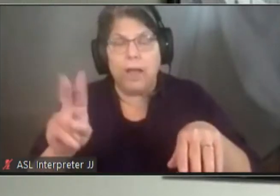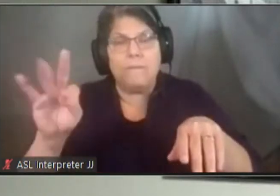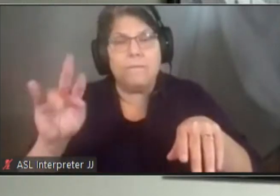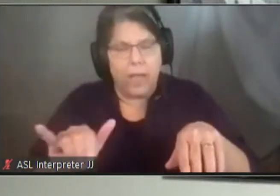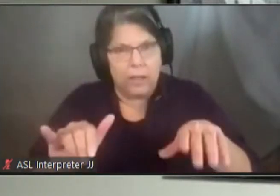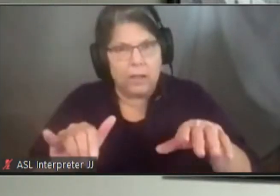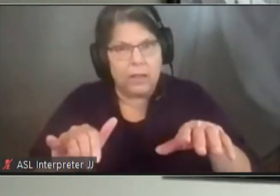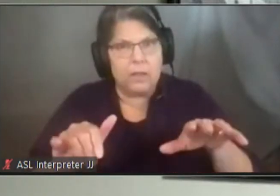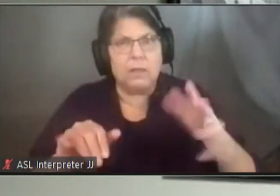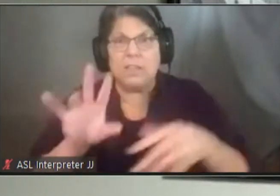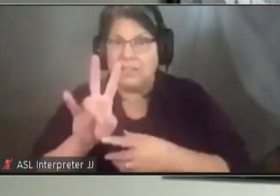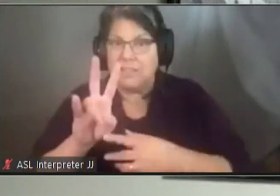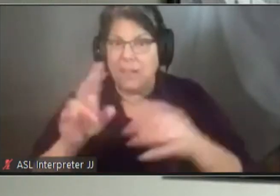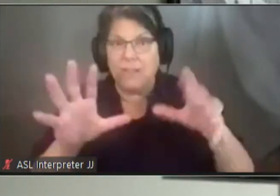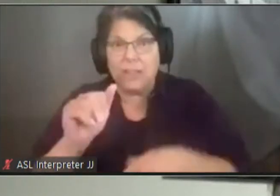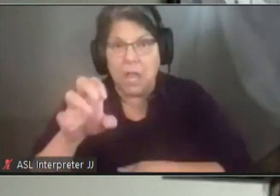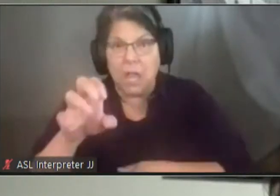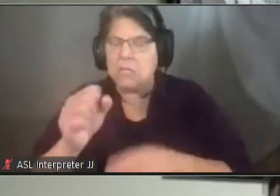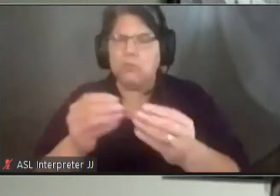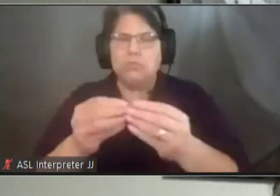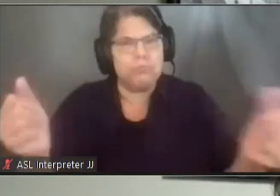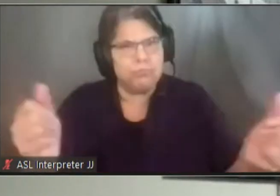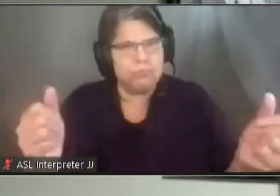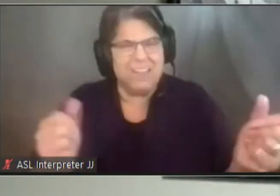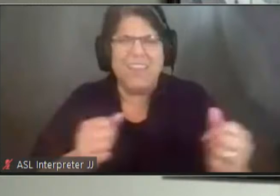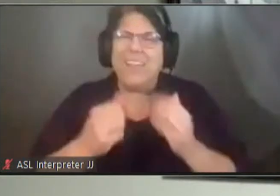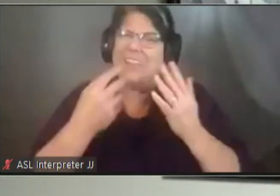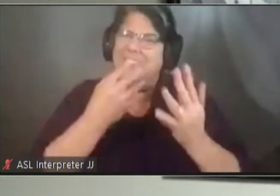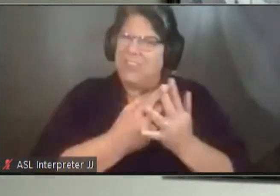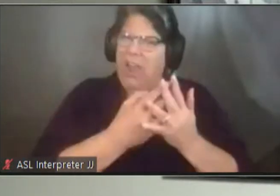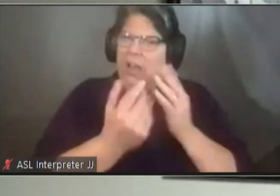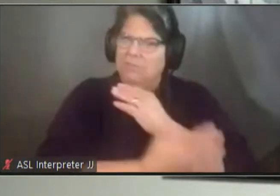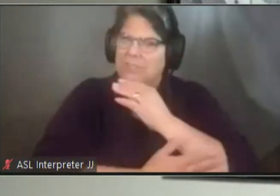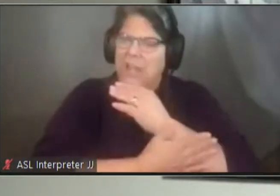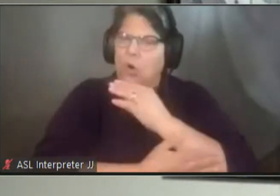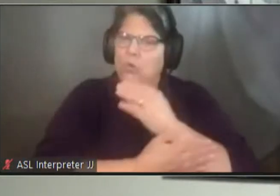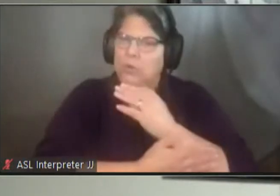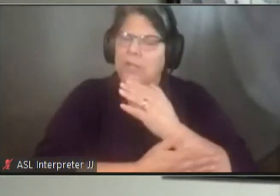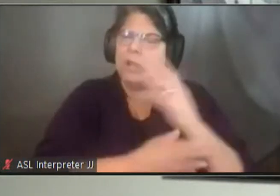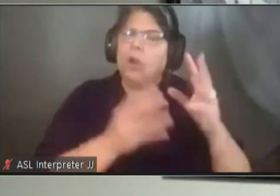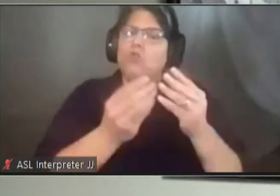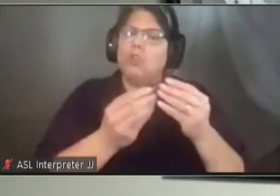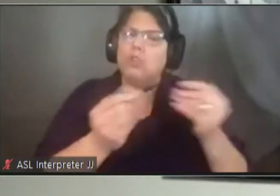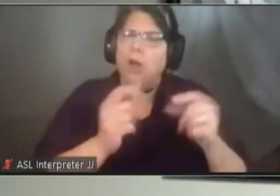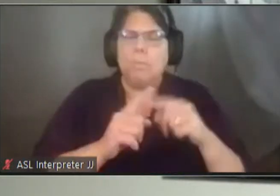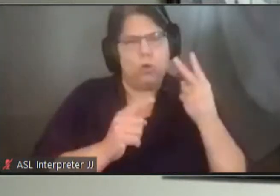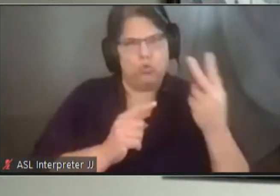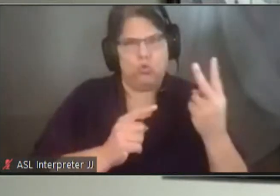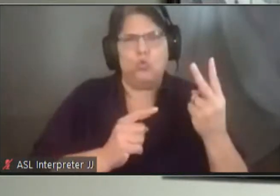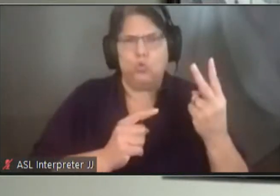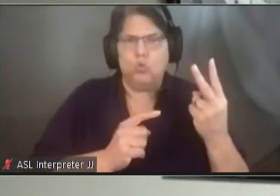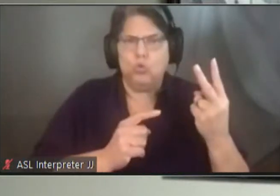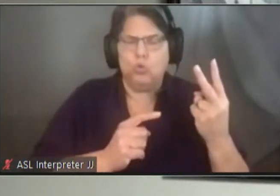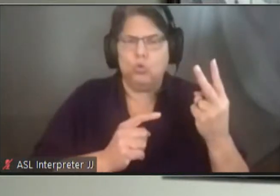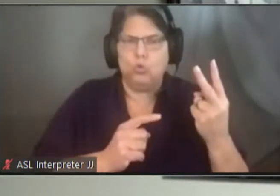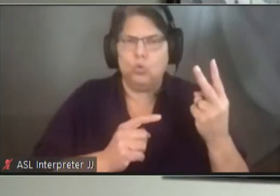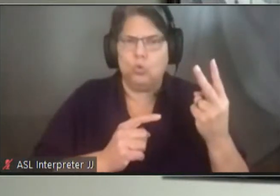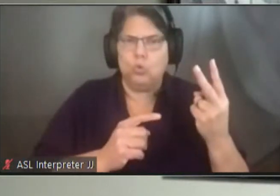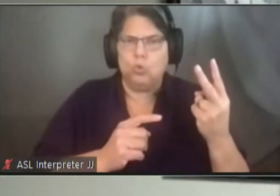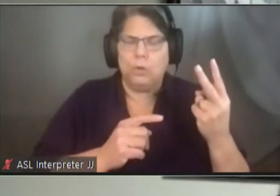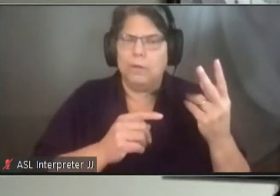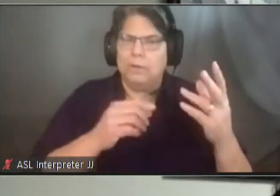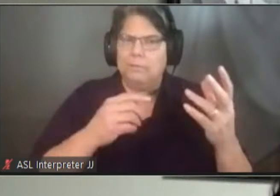is considered resolved at this point, though there are 2 cases. Those are people who are not epi-linked and they've just been admitted to the